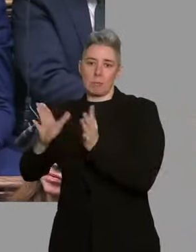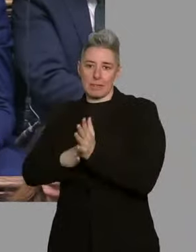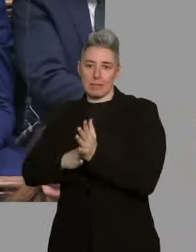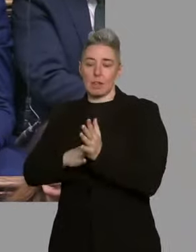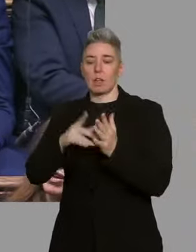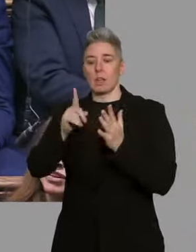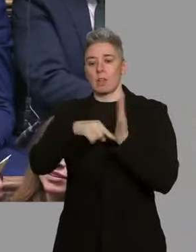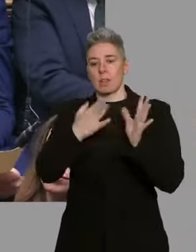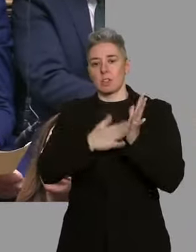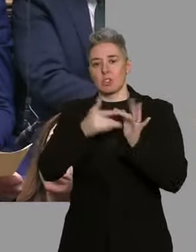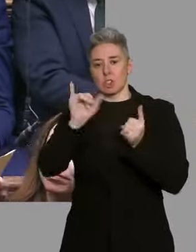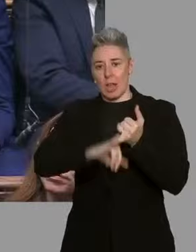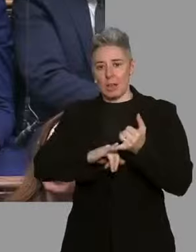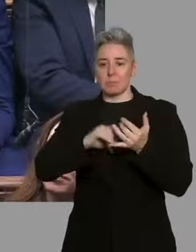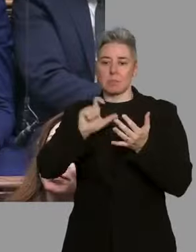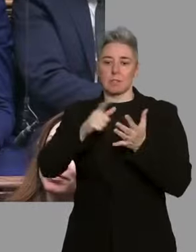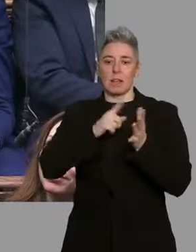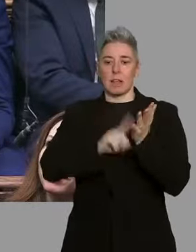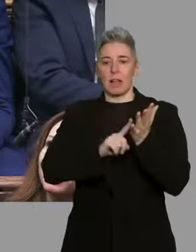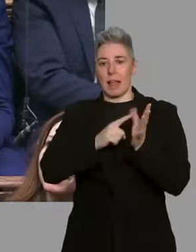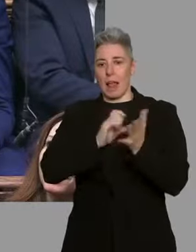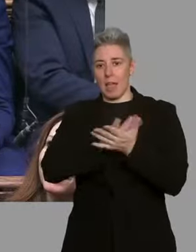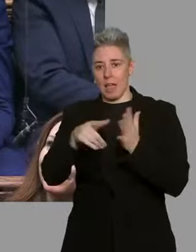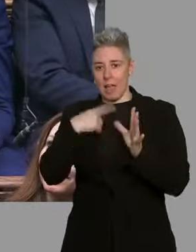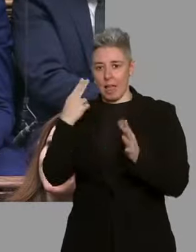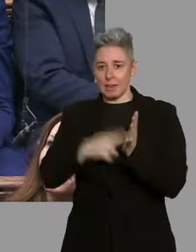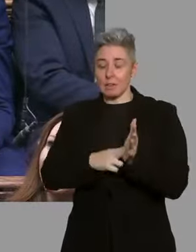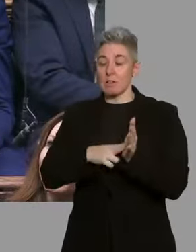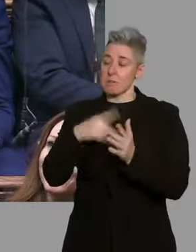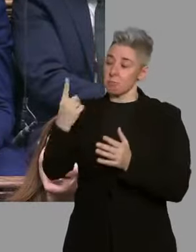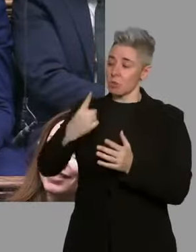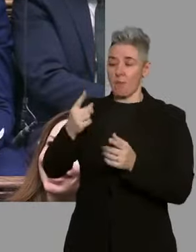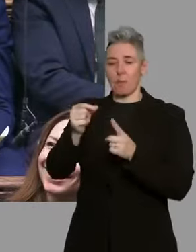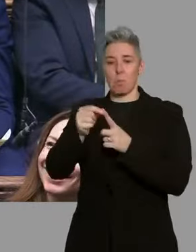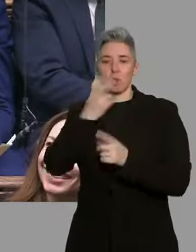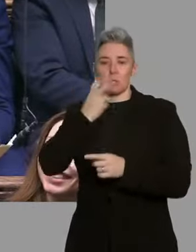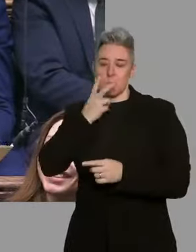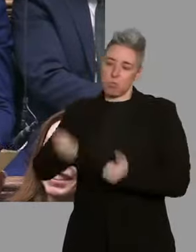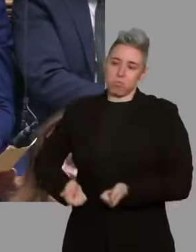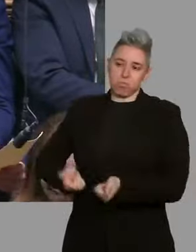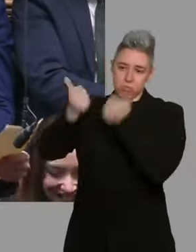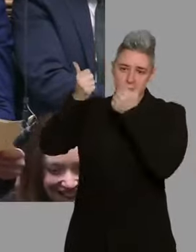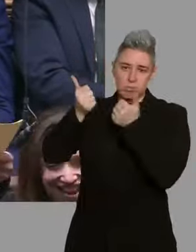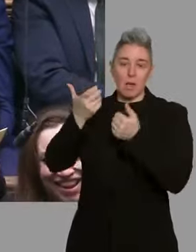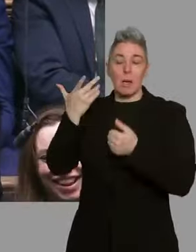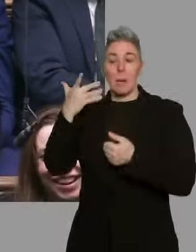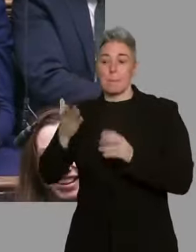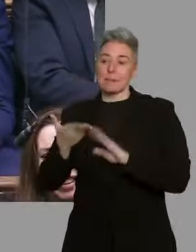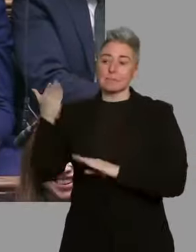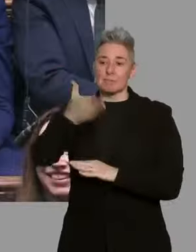and went to the same school as another true Portsmouth great, my dad, Terry Nolan.